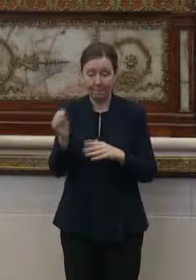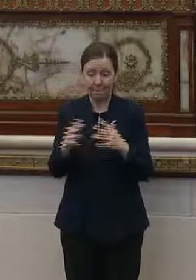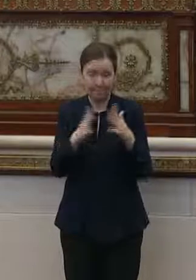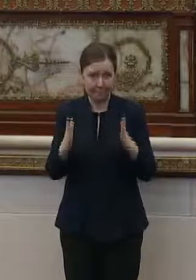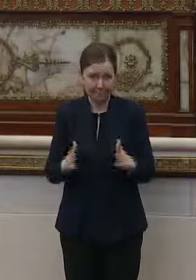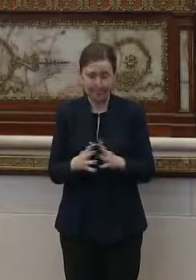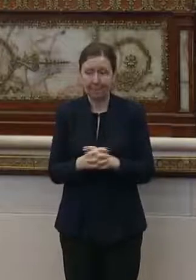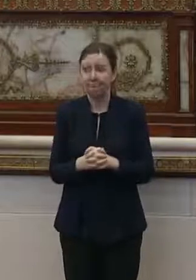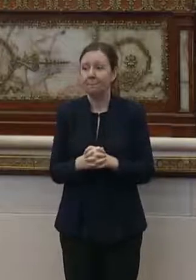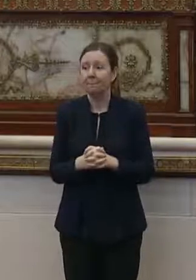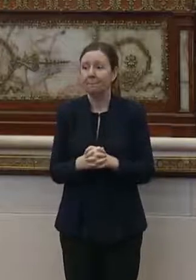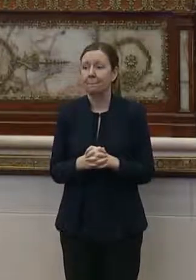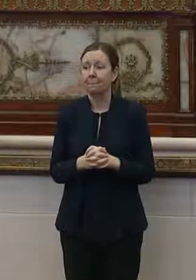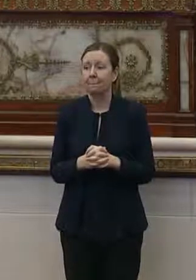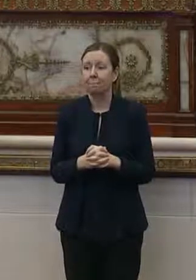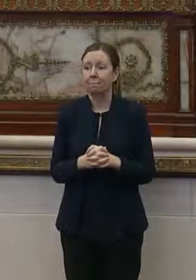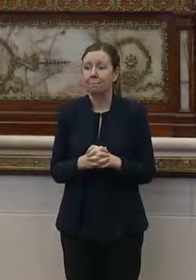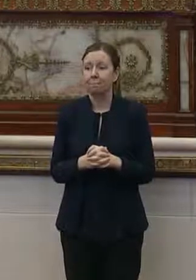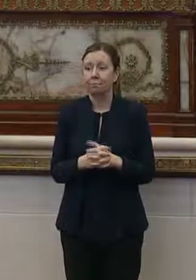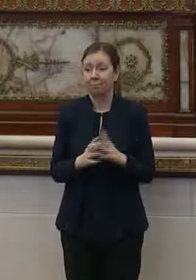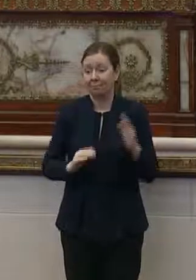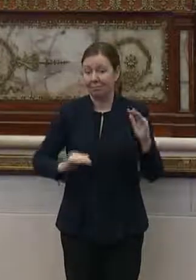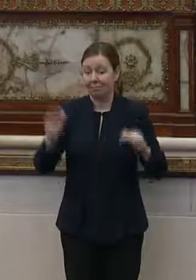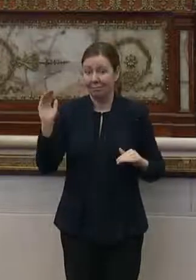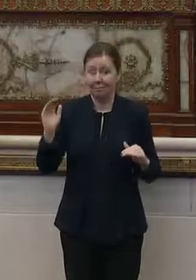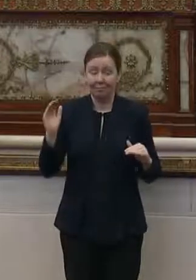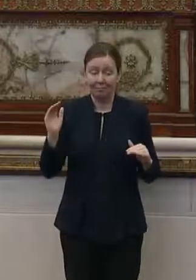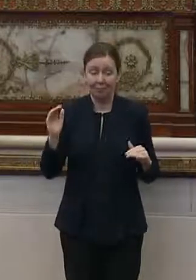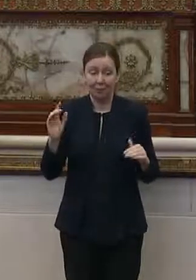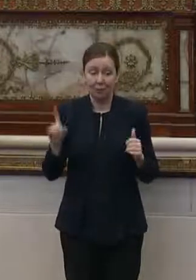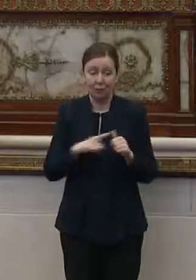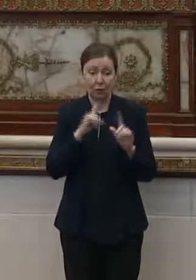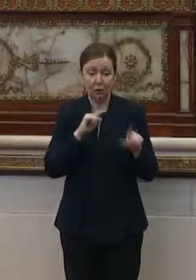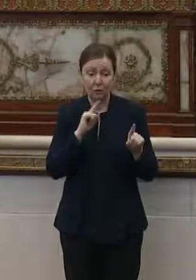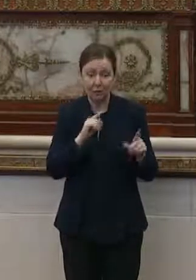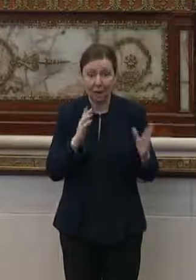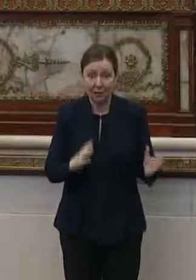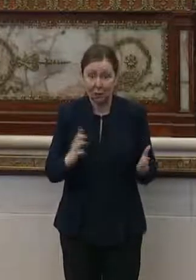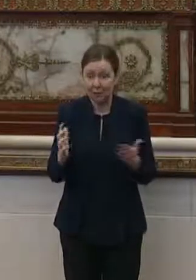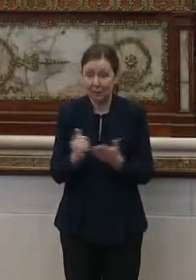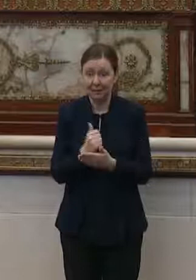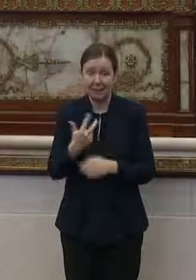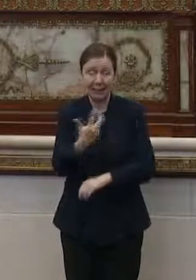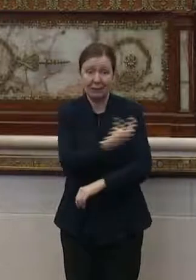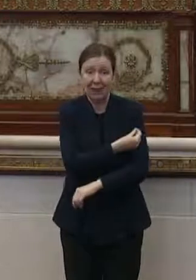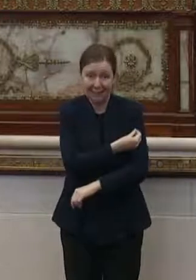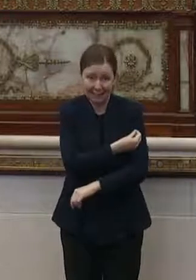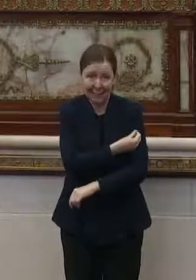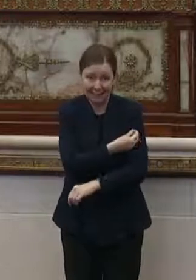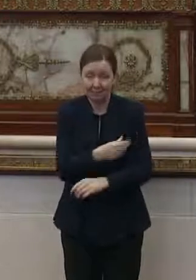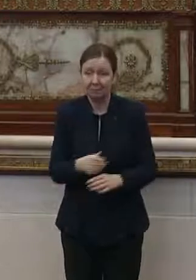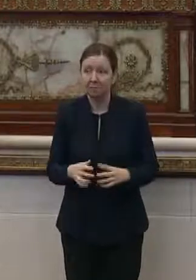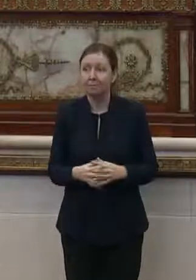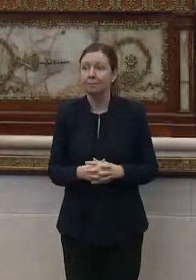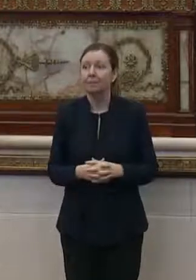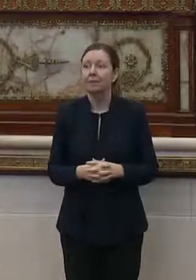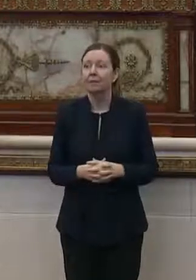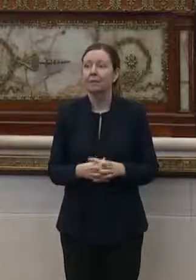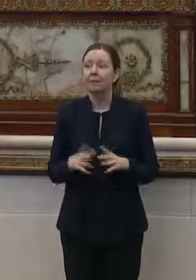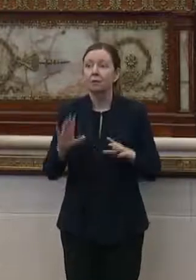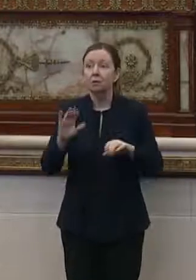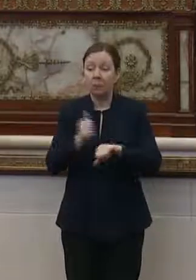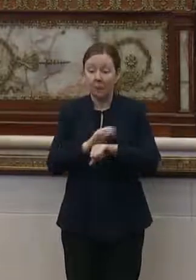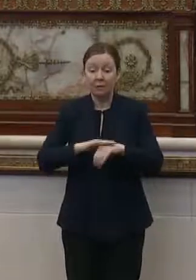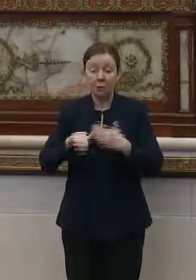African-Americans. And there's been a disparity of just those even first responders getting and receiving the vaccination. So based on